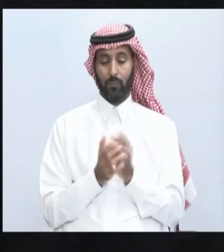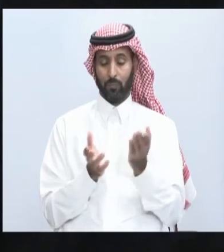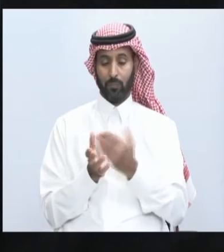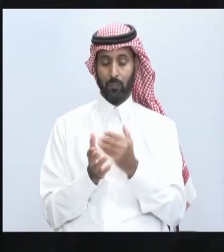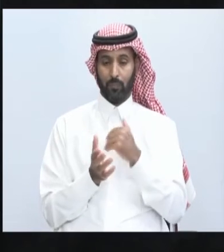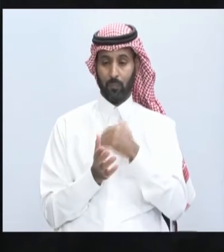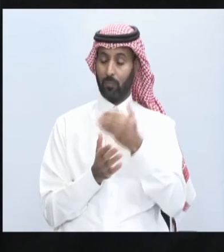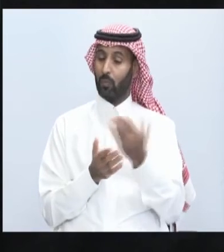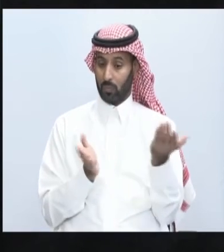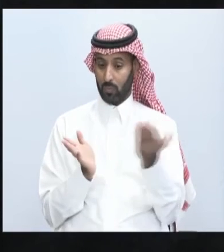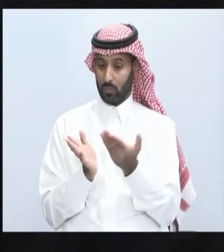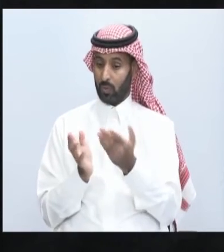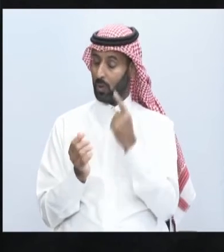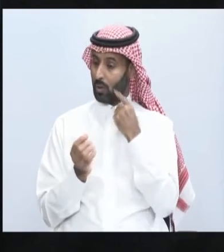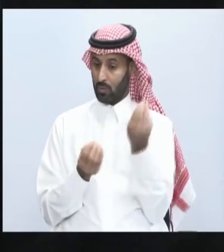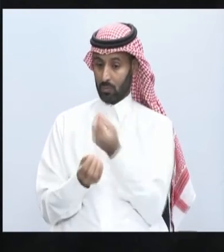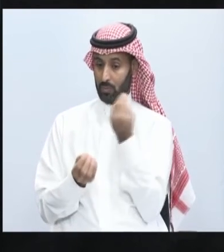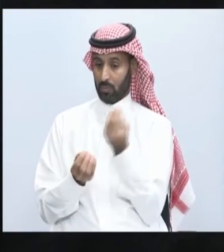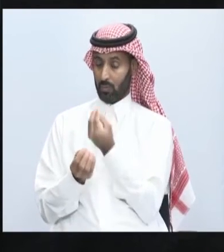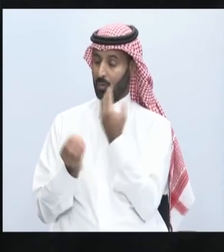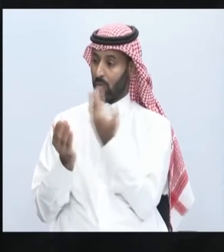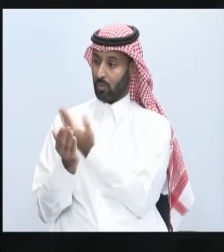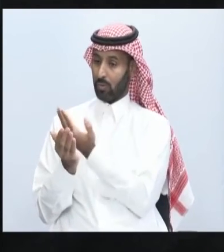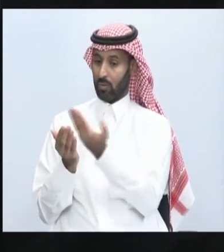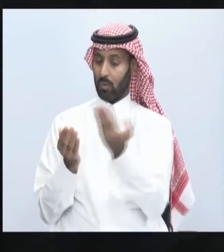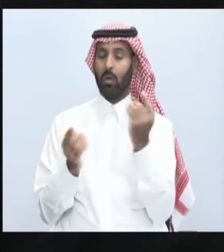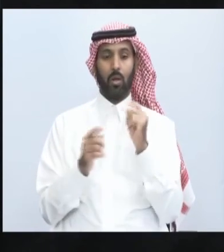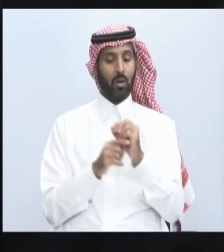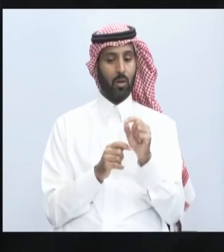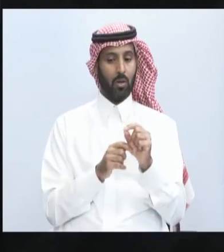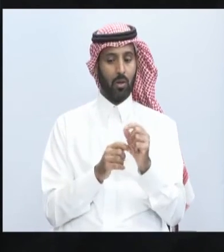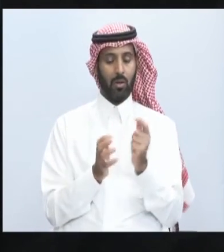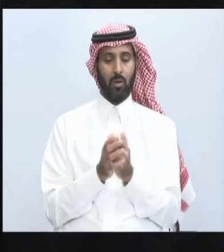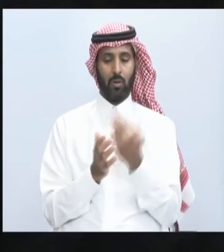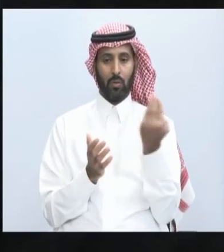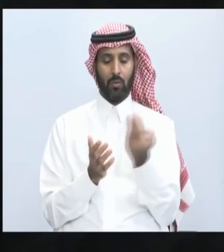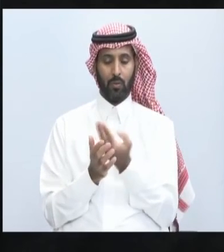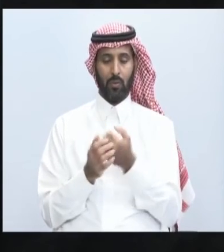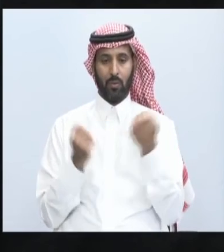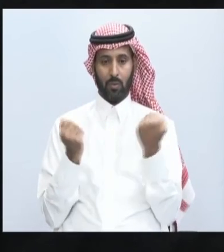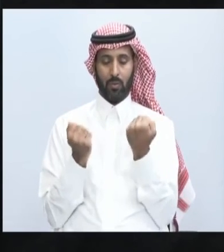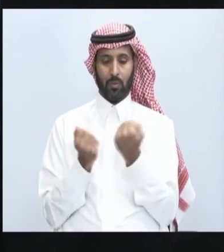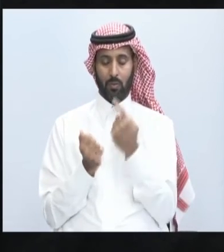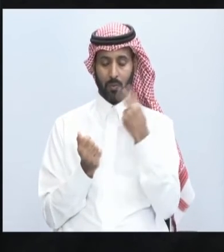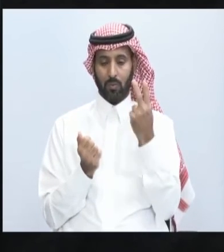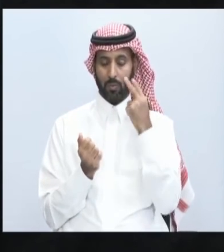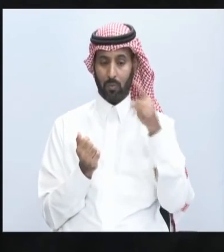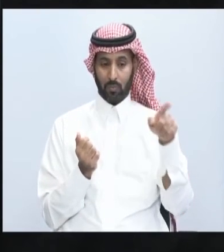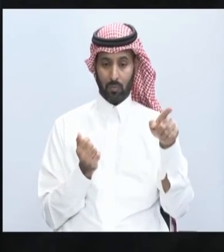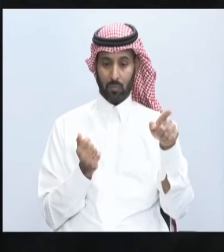Tom welcomed us, but and yes, he gave us some instructions. From this exercise, only two of